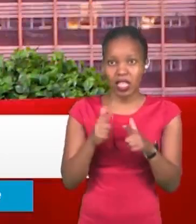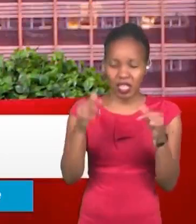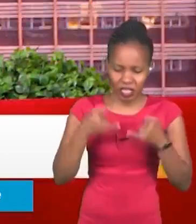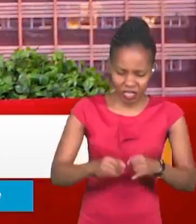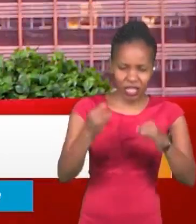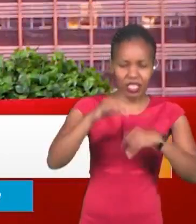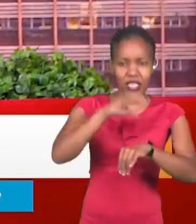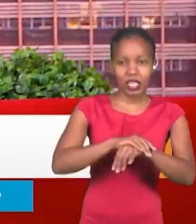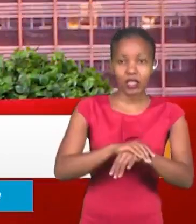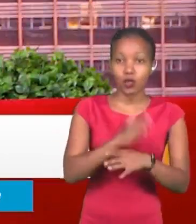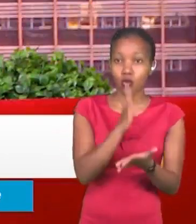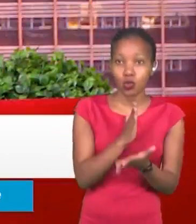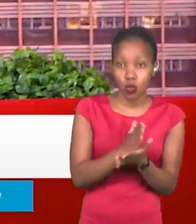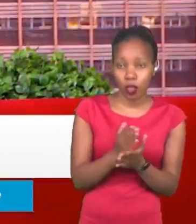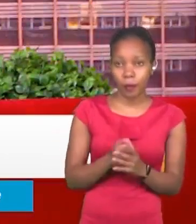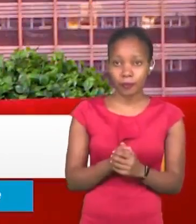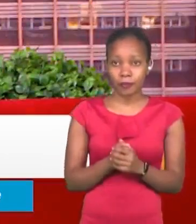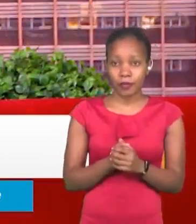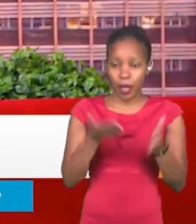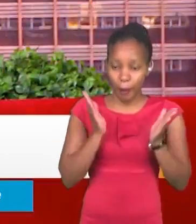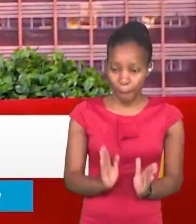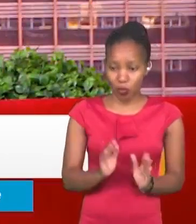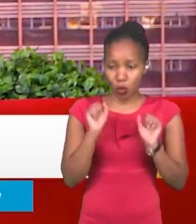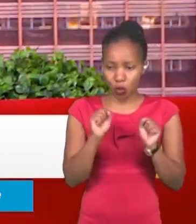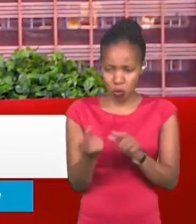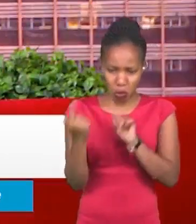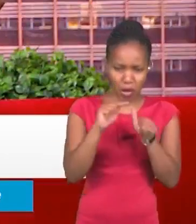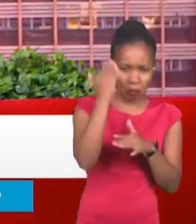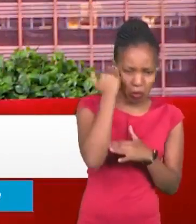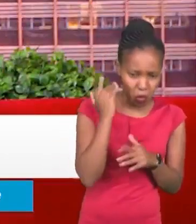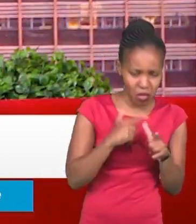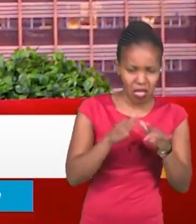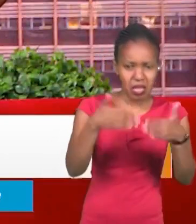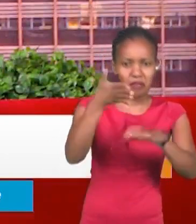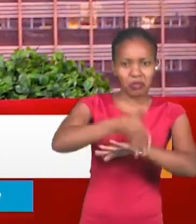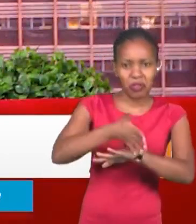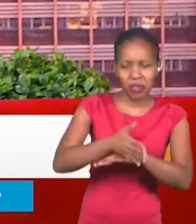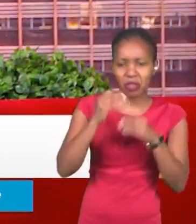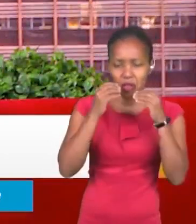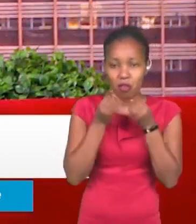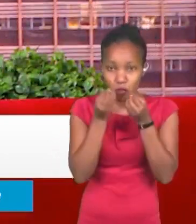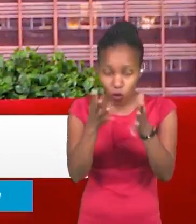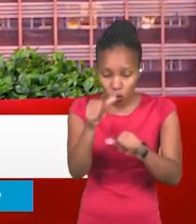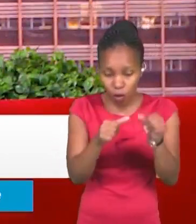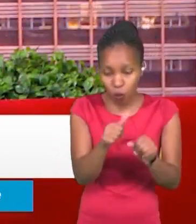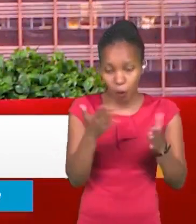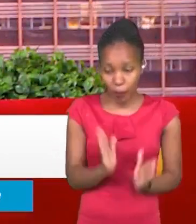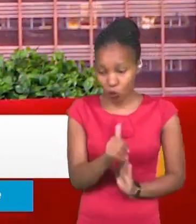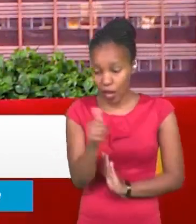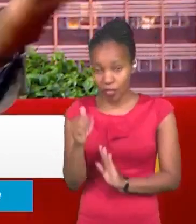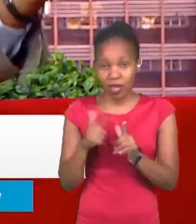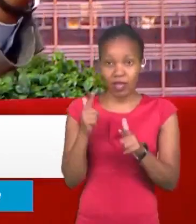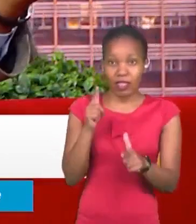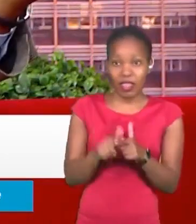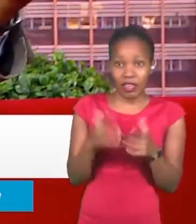truth. Okay. So to the extent that a person would come to court and give false testimony against another person, and it would